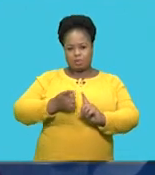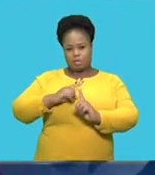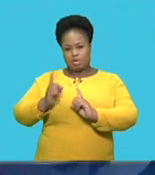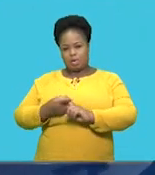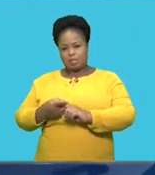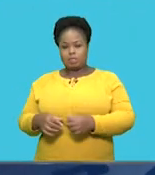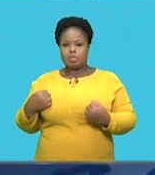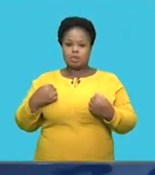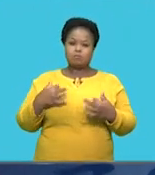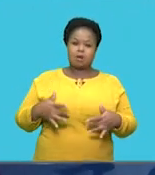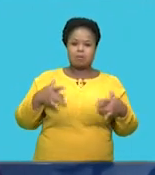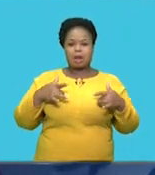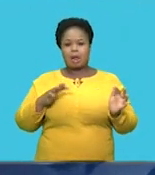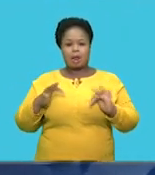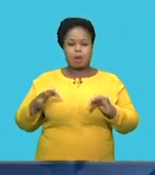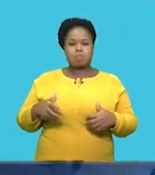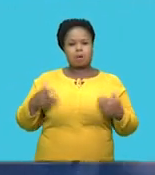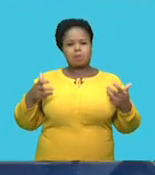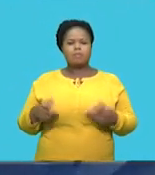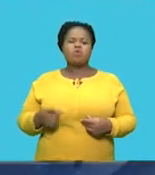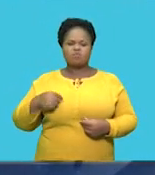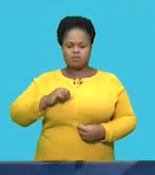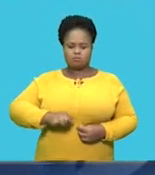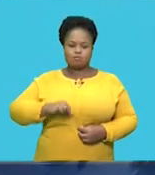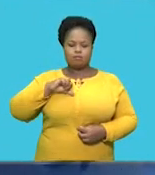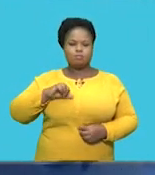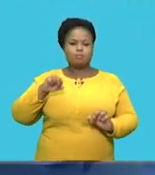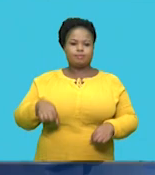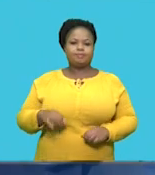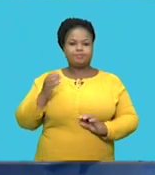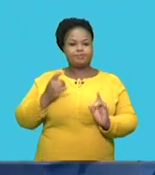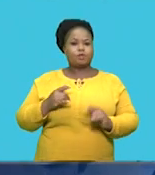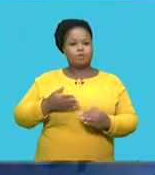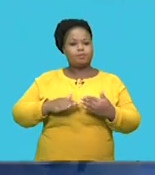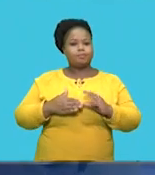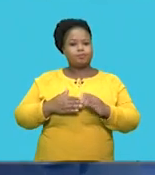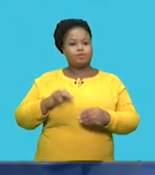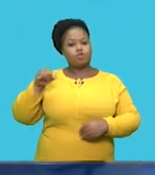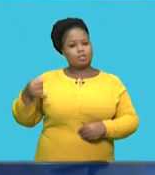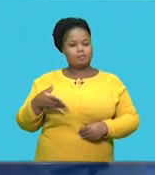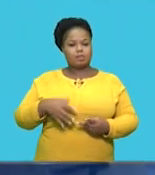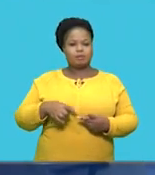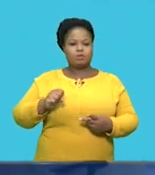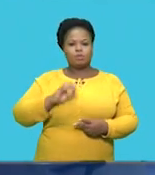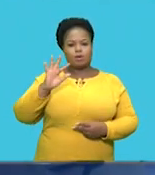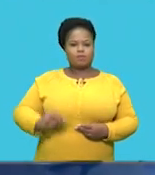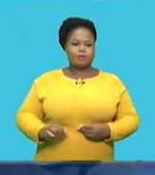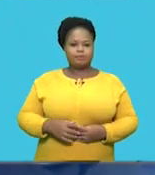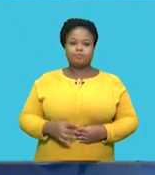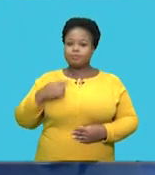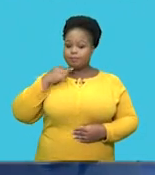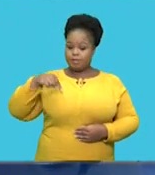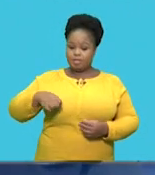road rage, we can be proud of ourselves as the citizens of Johannesburg and South Africa that this